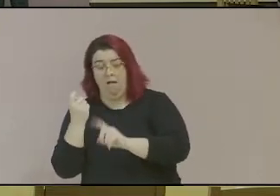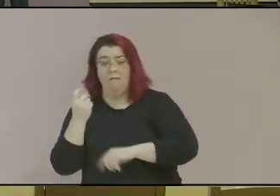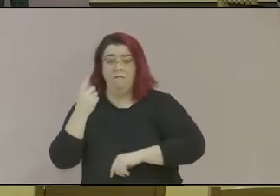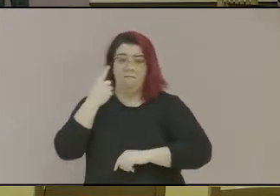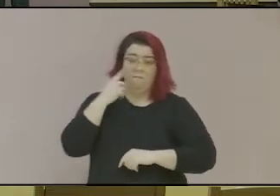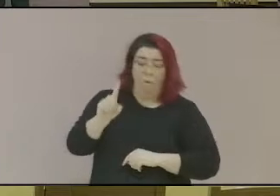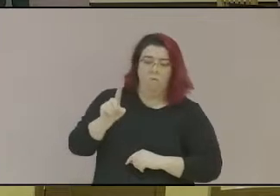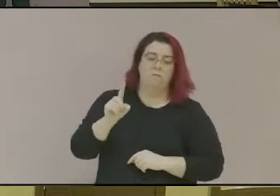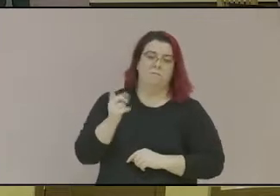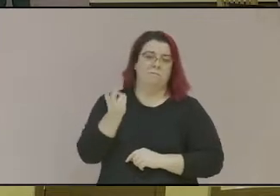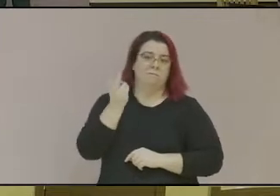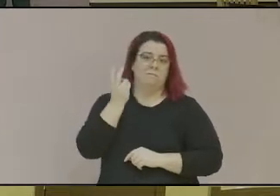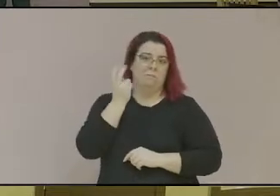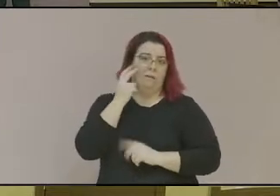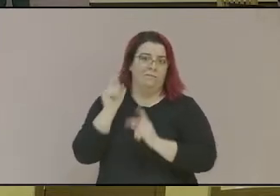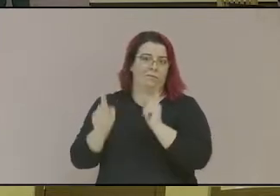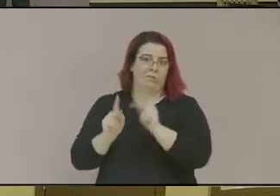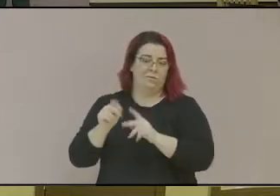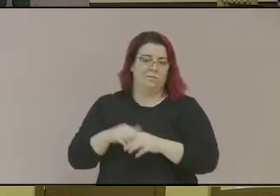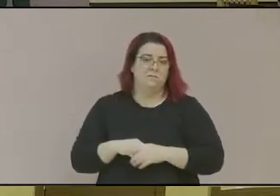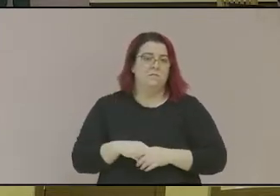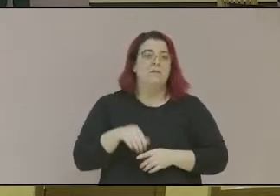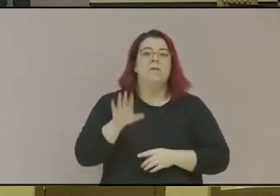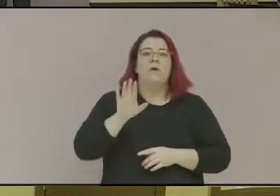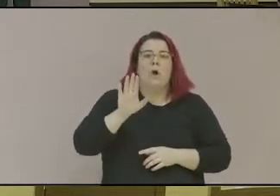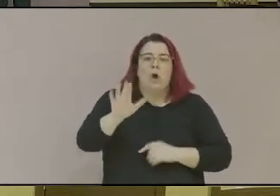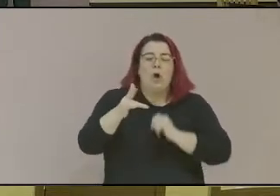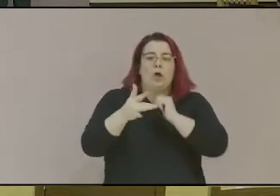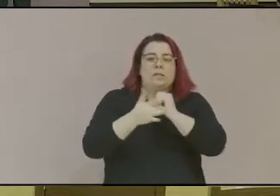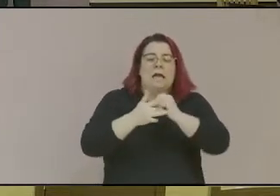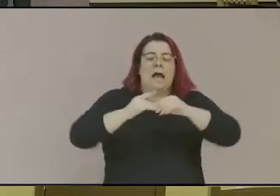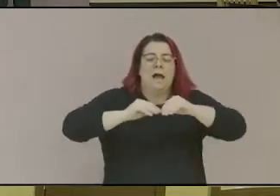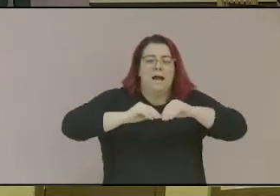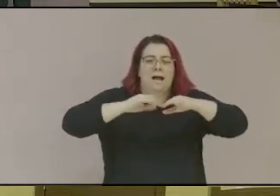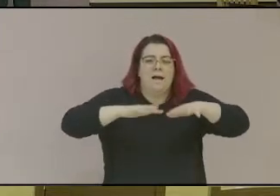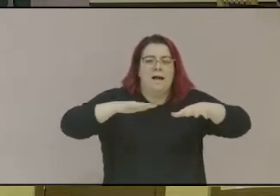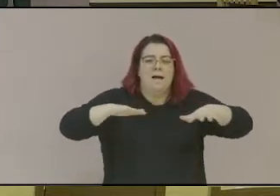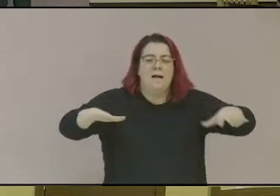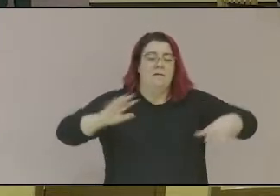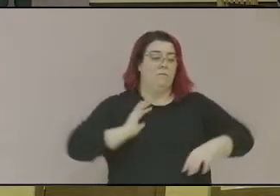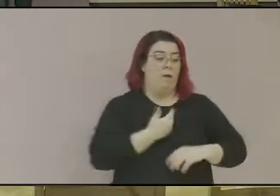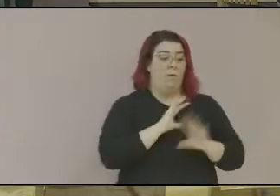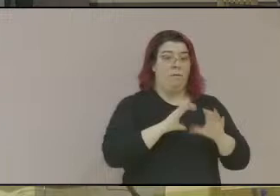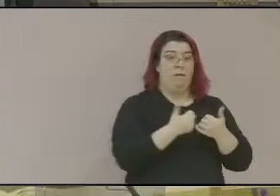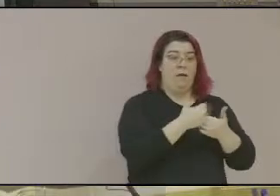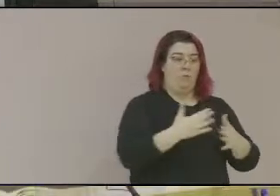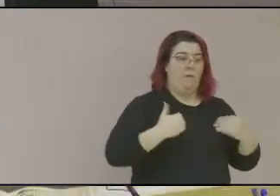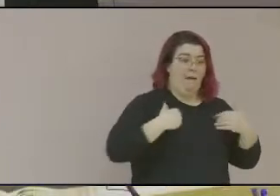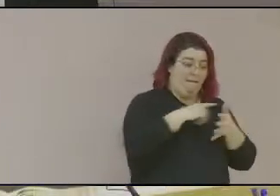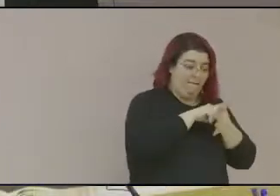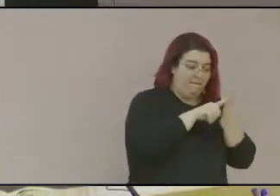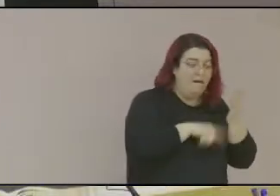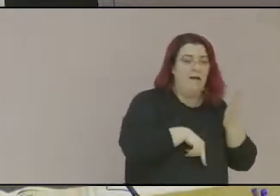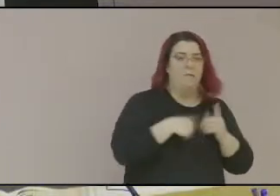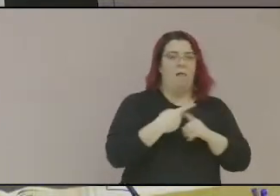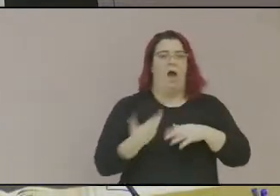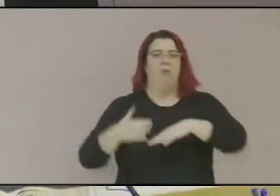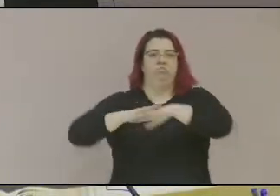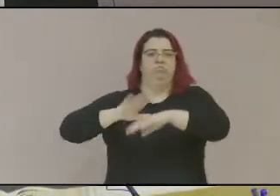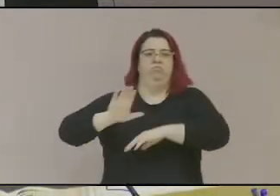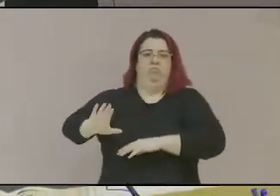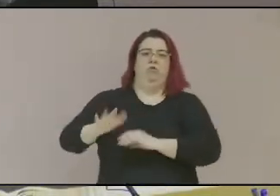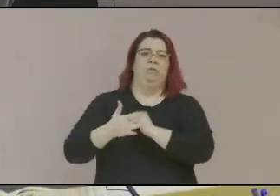history of technology. That's adding to what we're able to do in the classroom. It also is